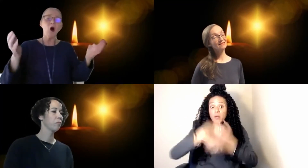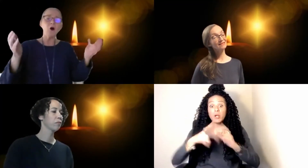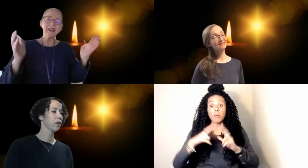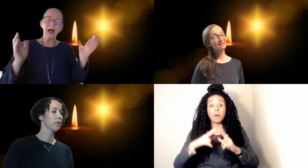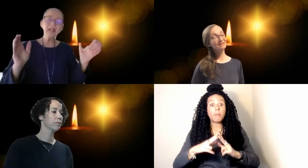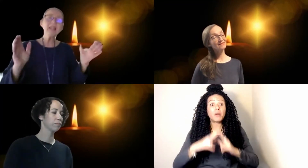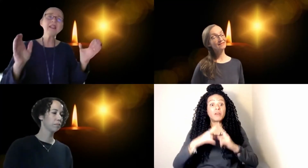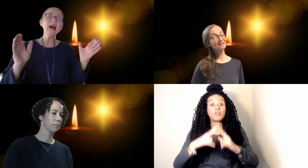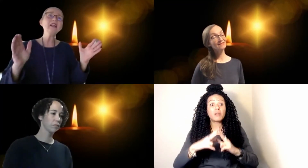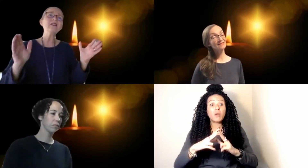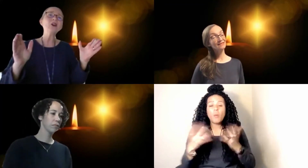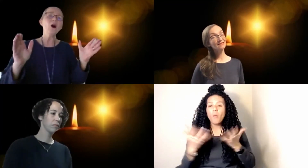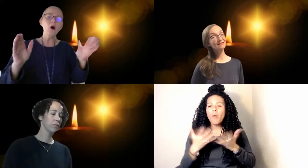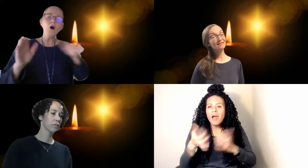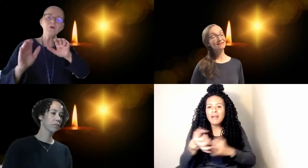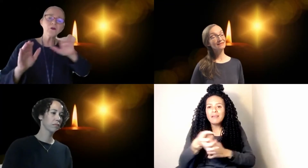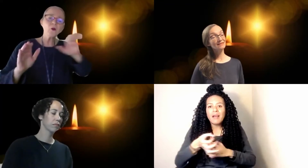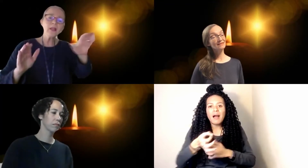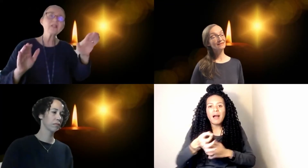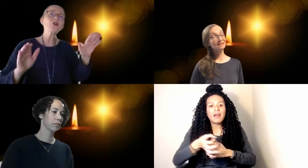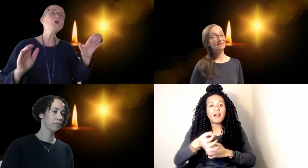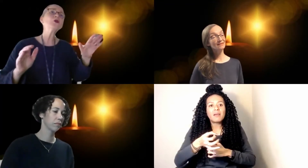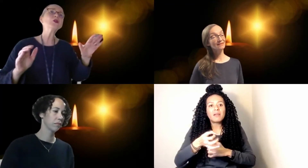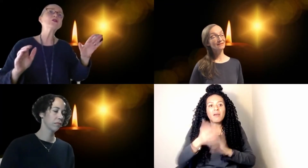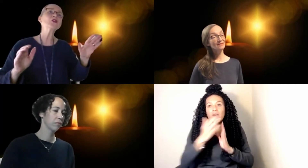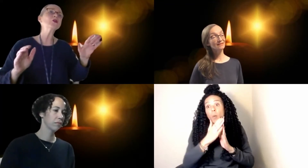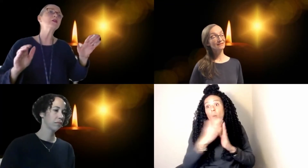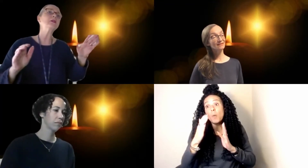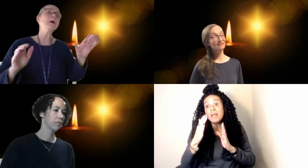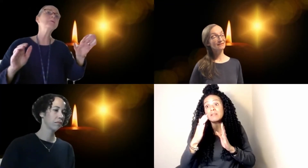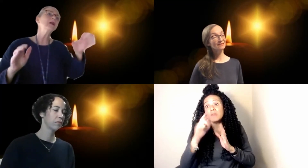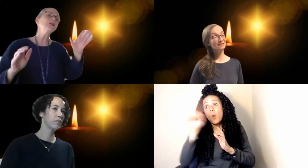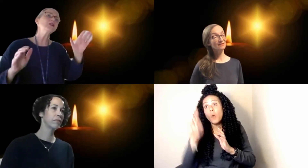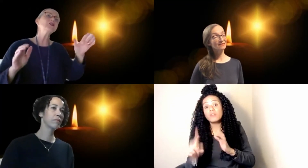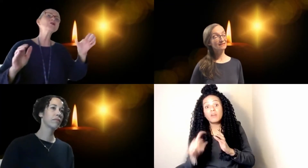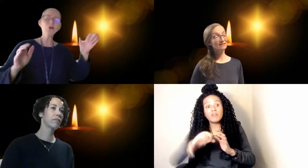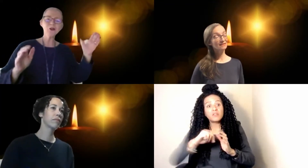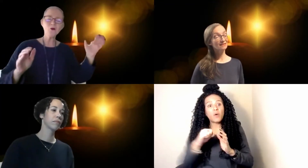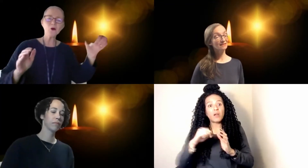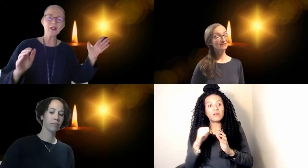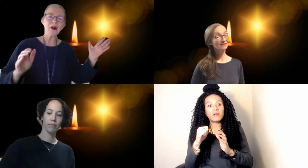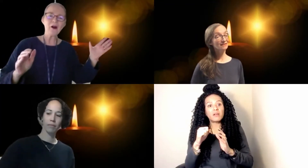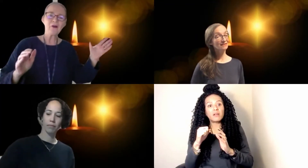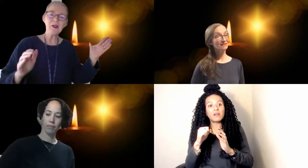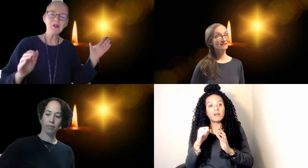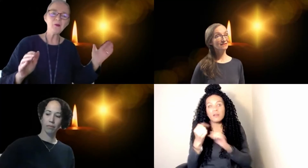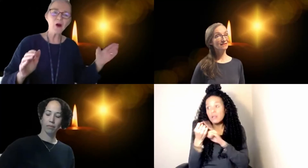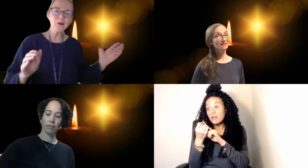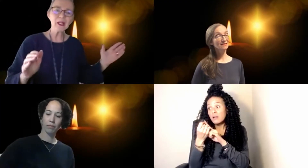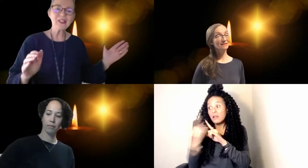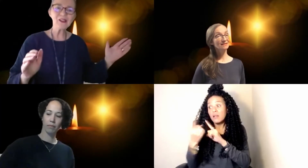find on a tiny island off the west coast of Scotland, just across the water from